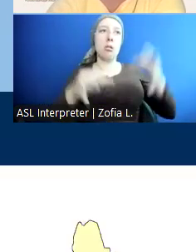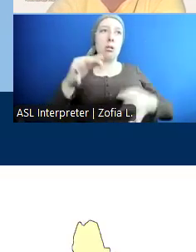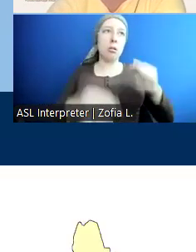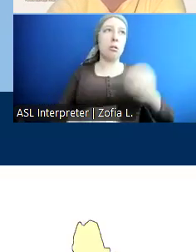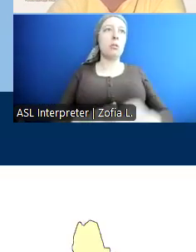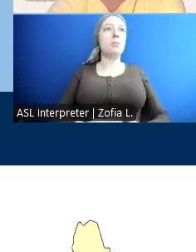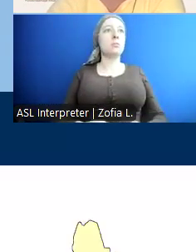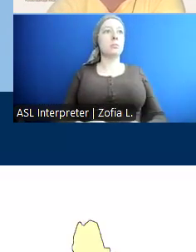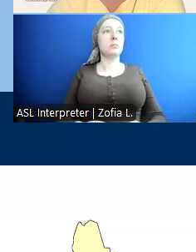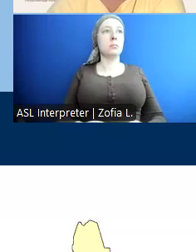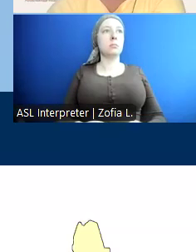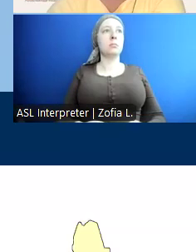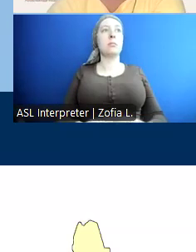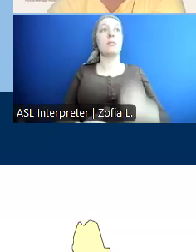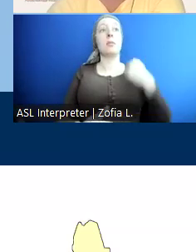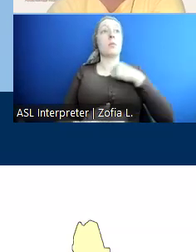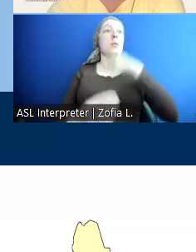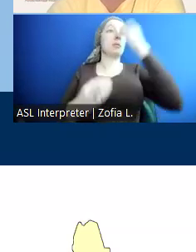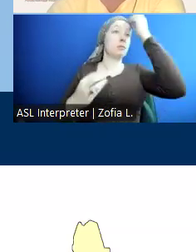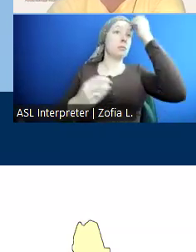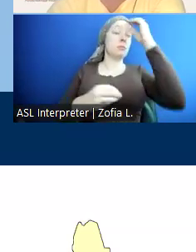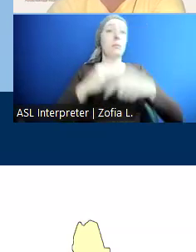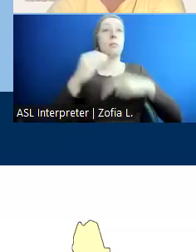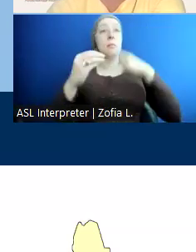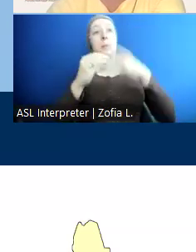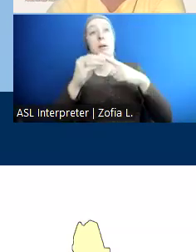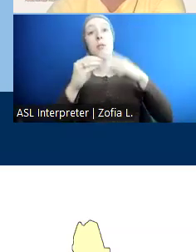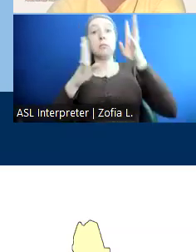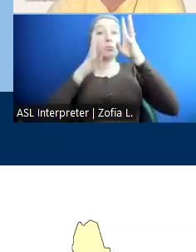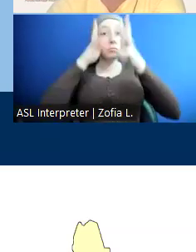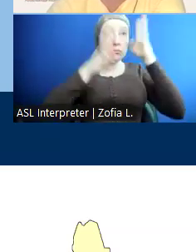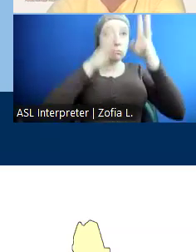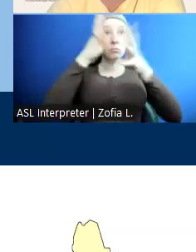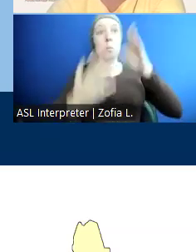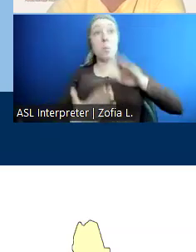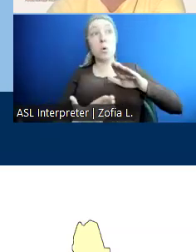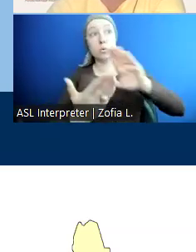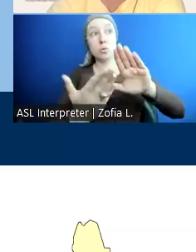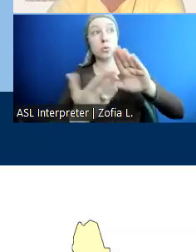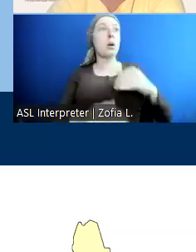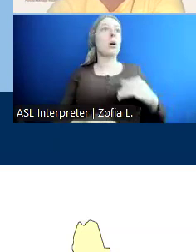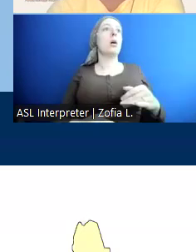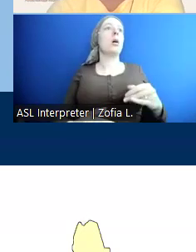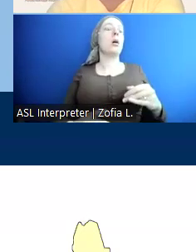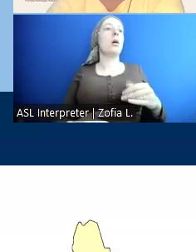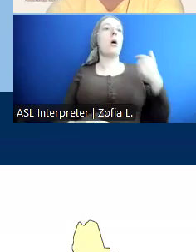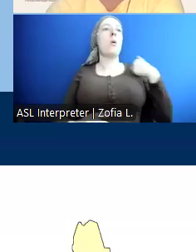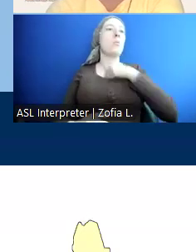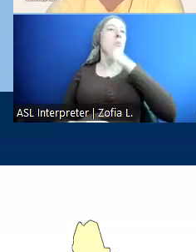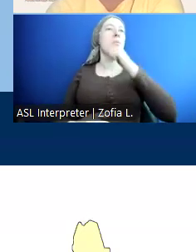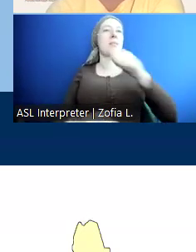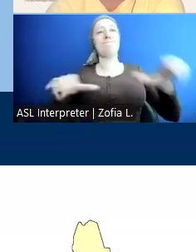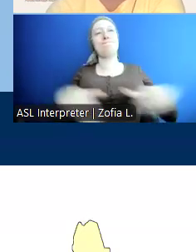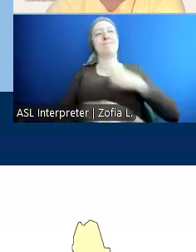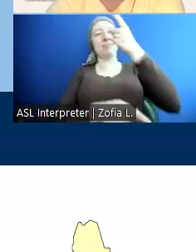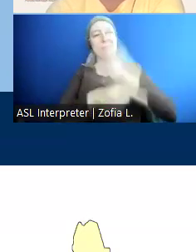You know, as we think about, you know, innovation and creative approaches, we would not do this issue justice if we did